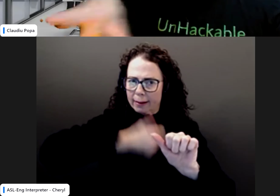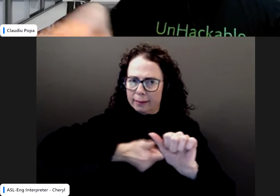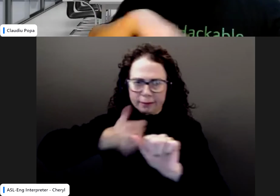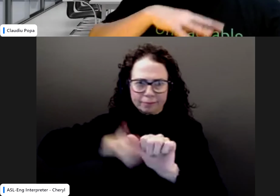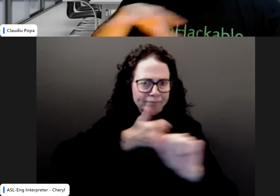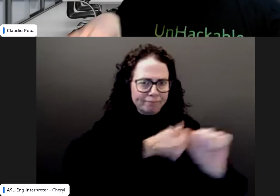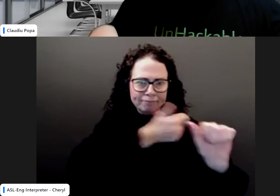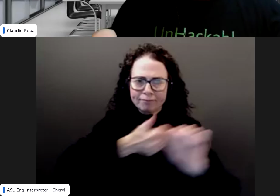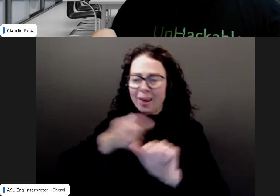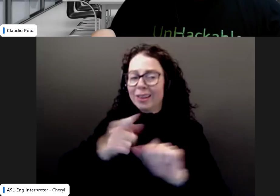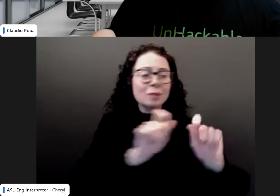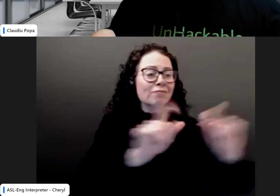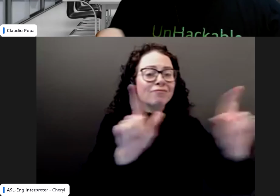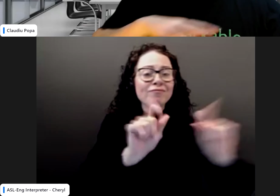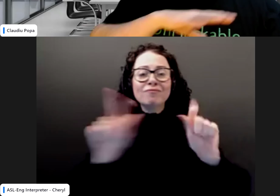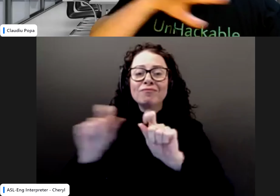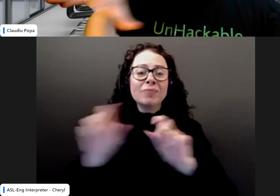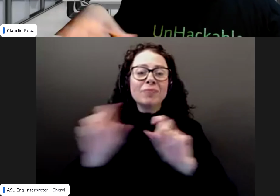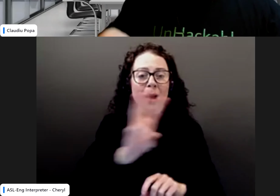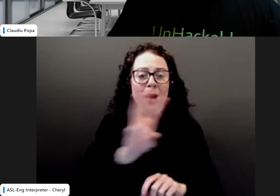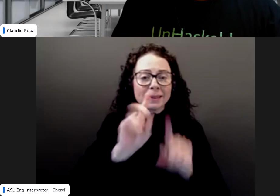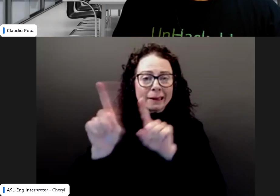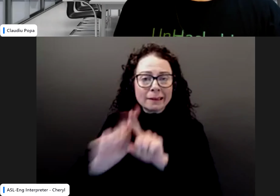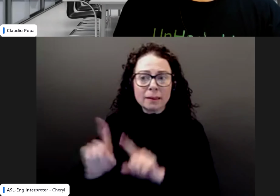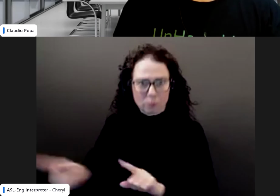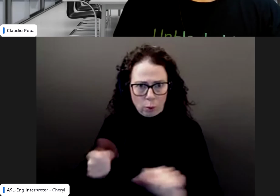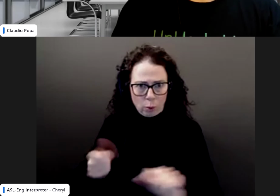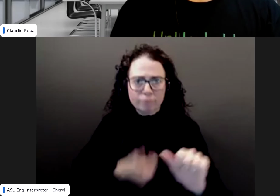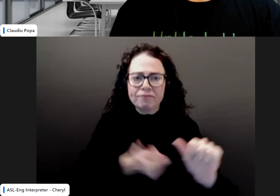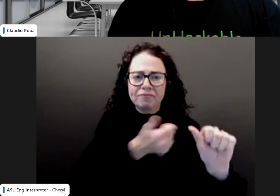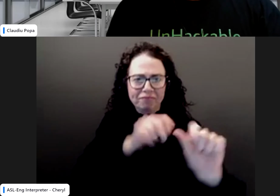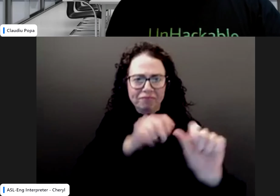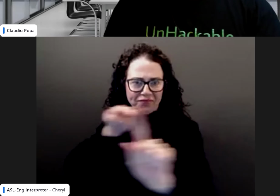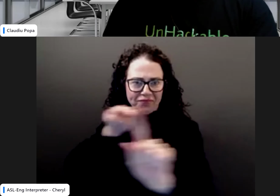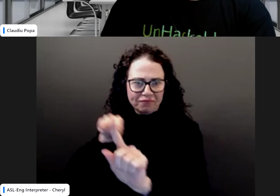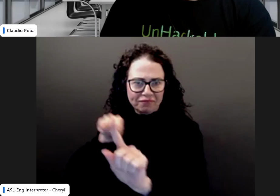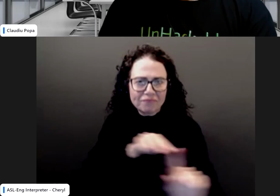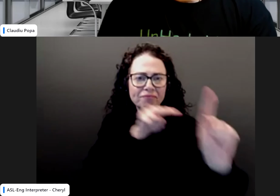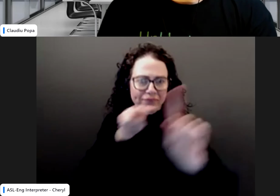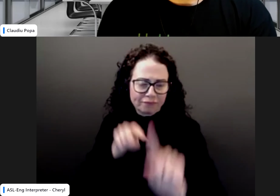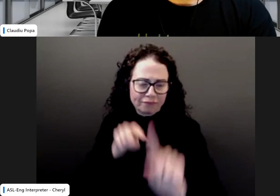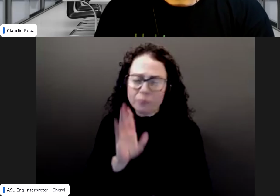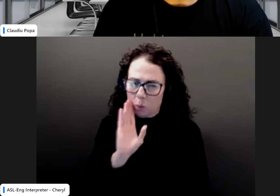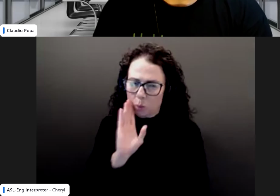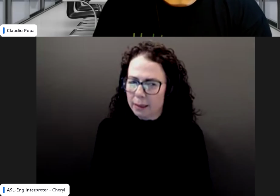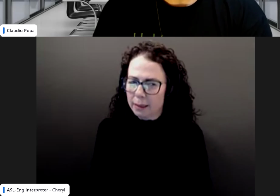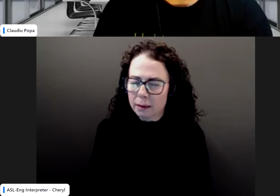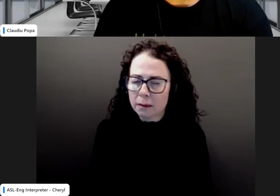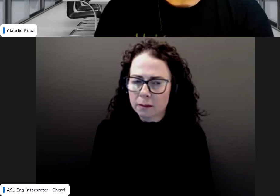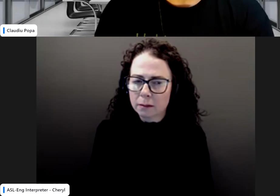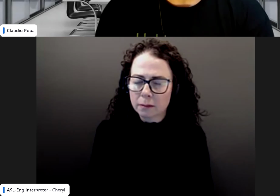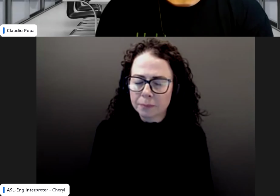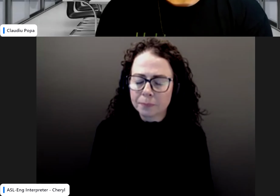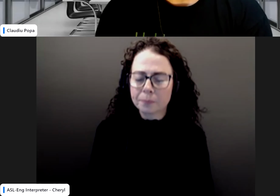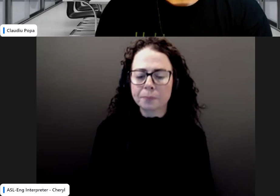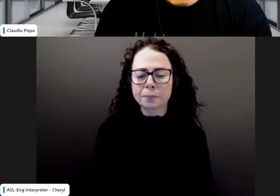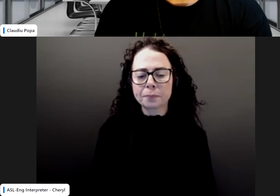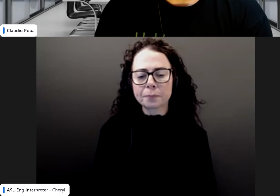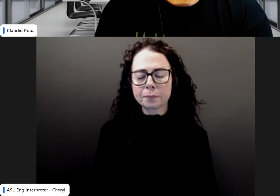matter what website you're on and where you are on the internet. So you will want